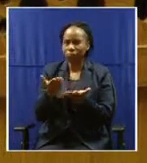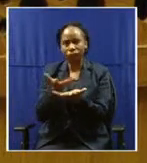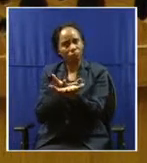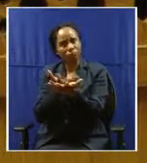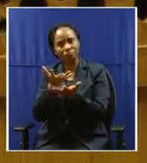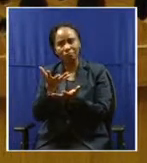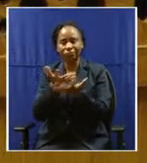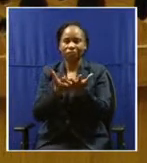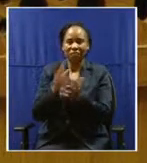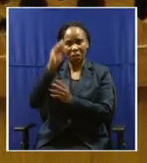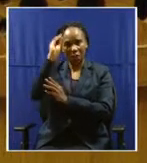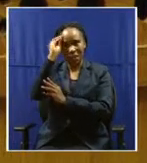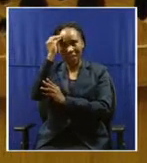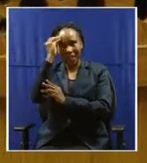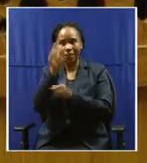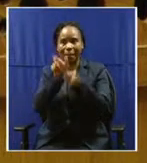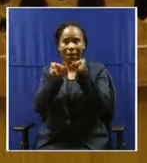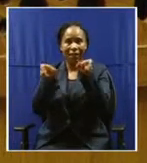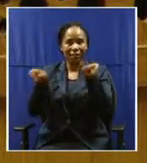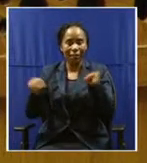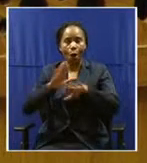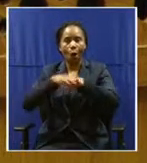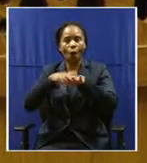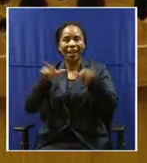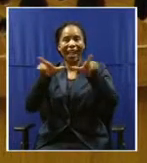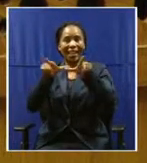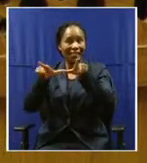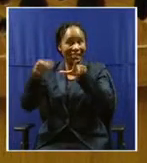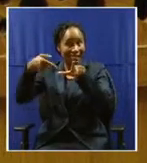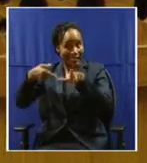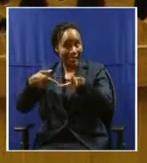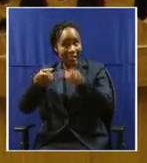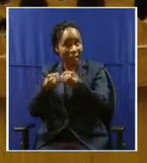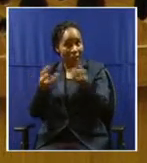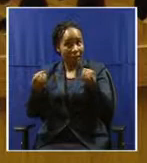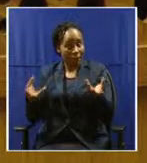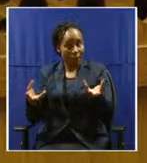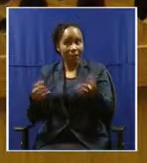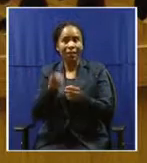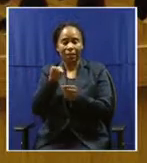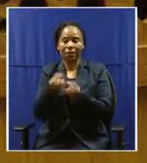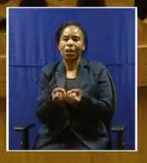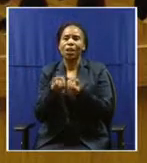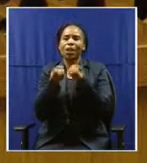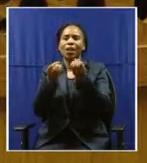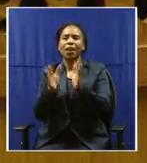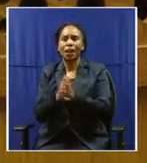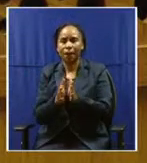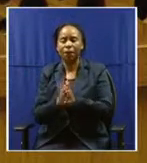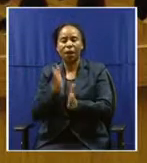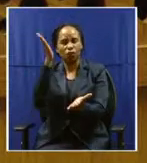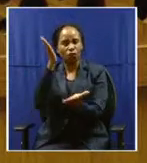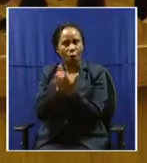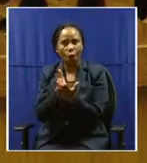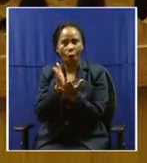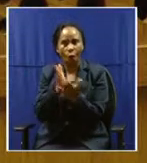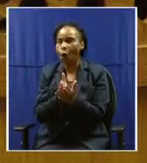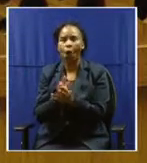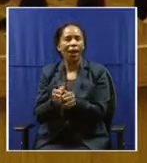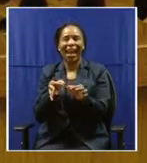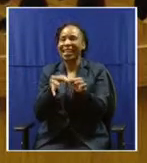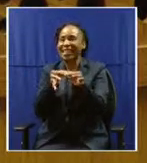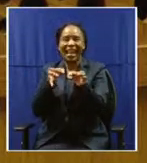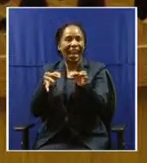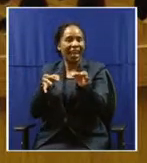on the licensing matter will provide certainty and will not unduly delay the